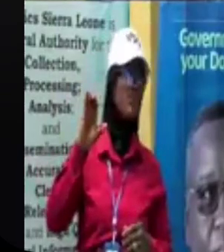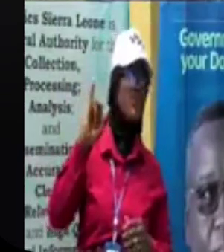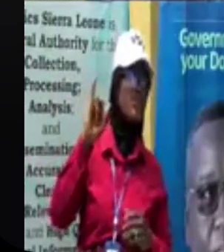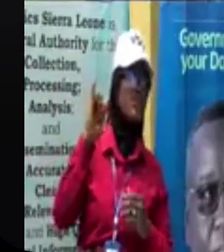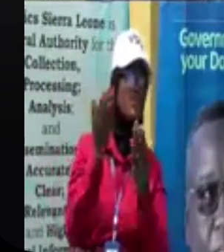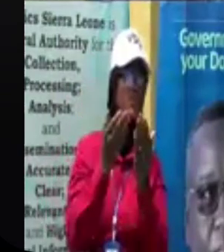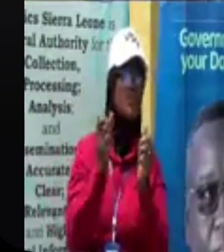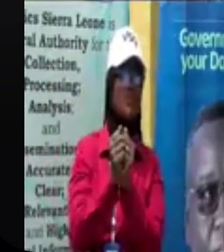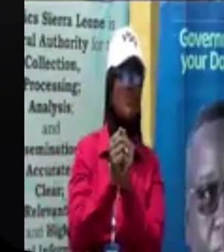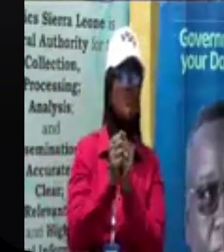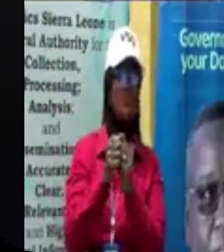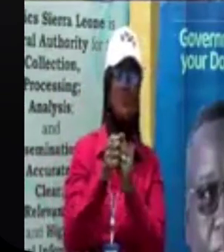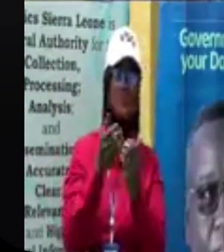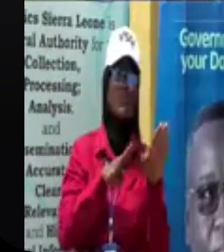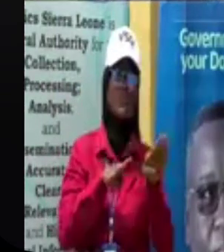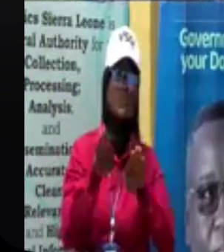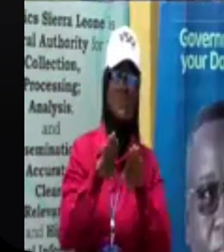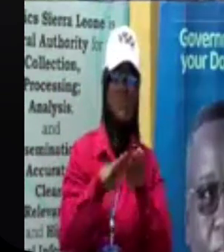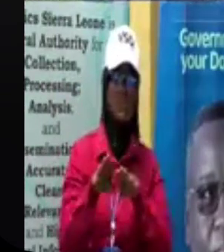Dr. Yonkela,